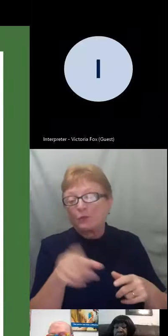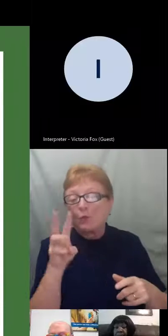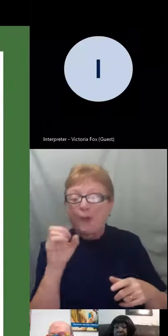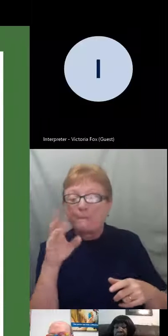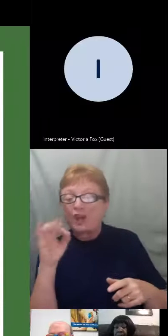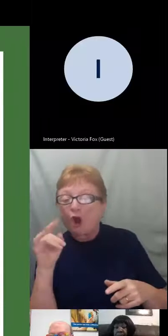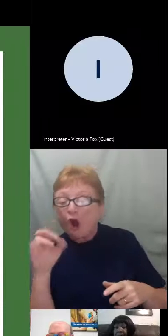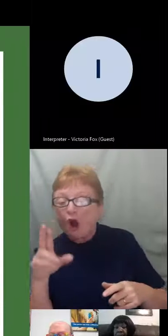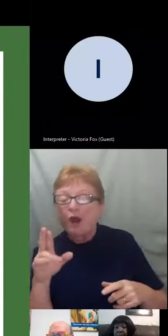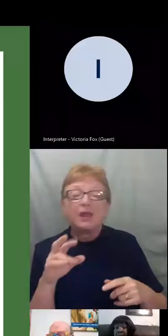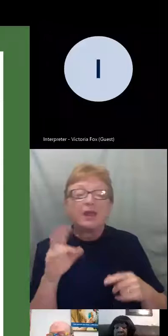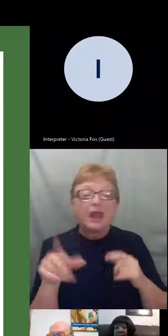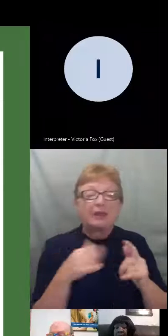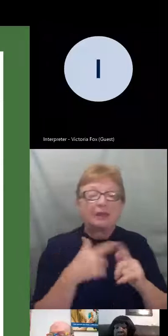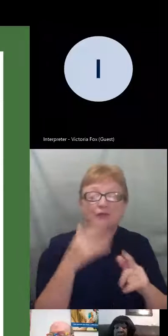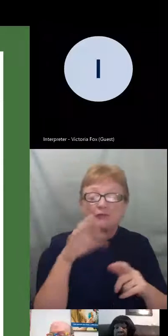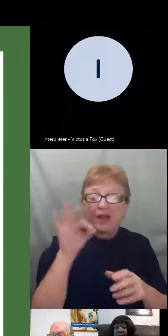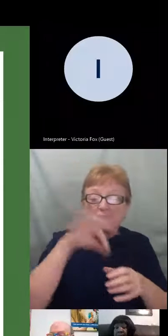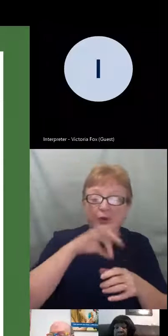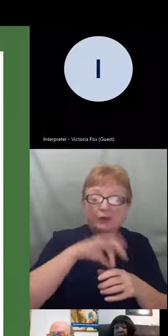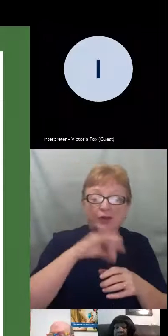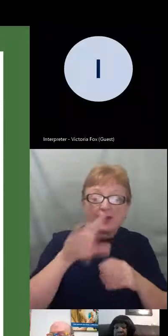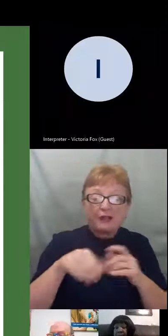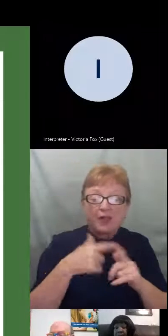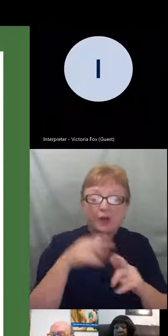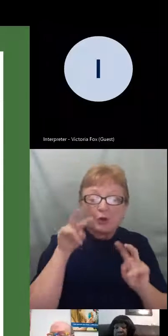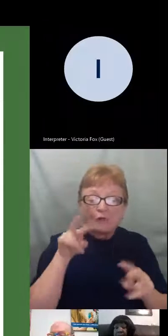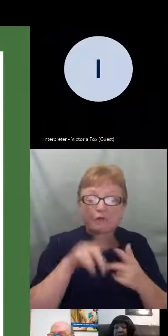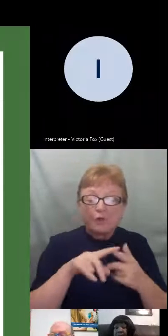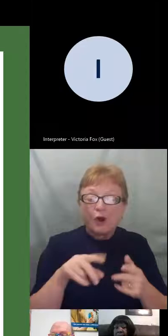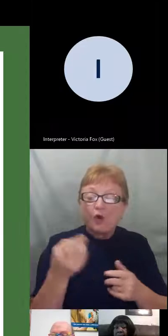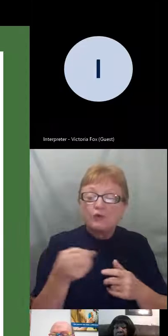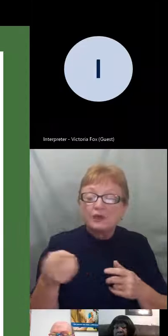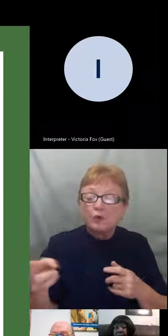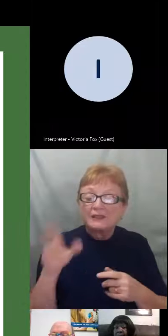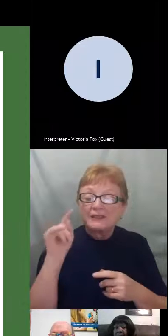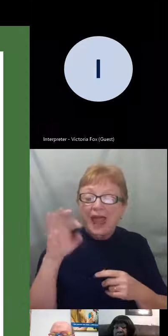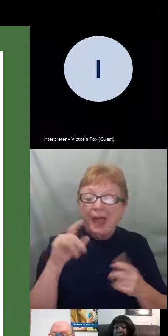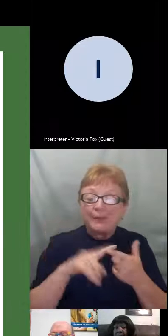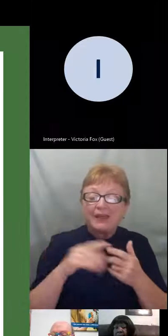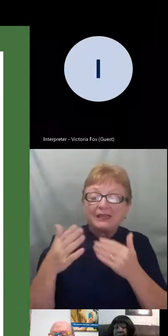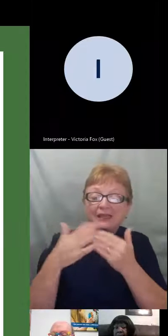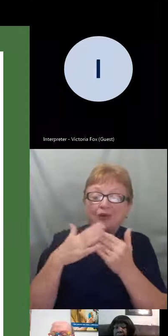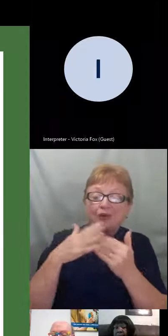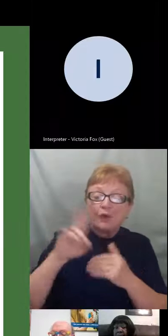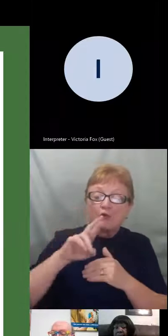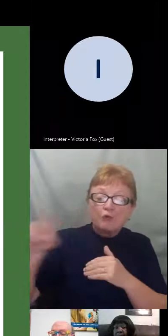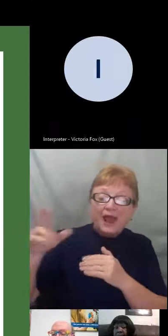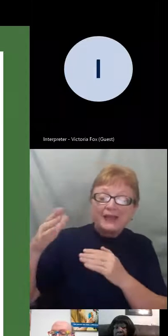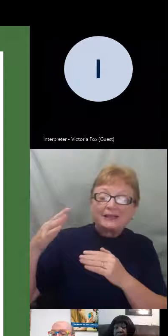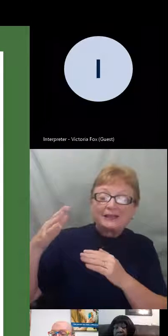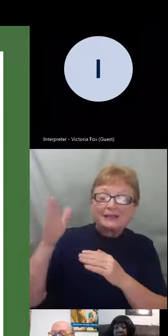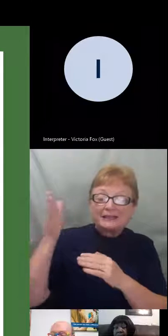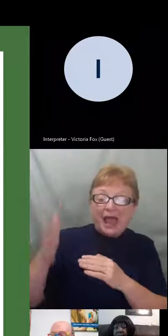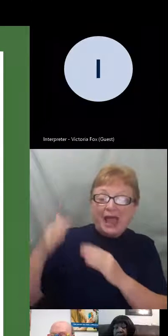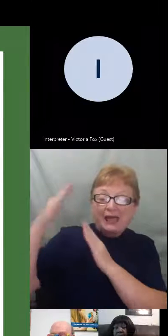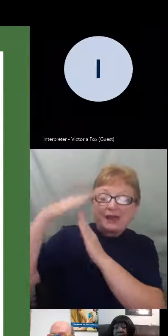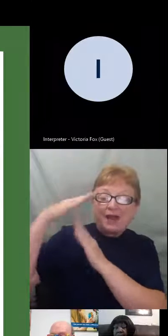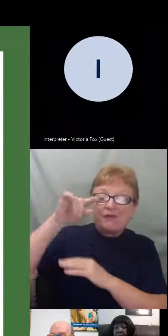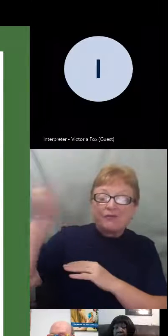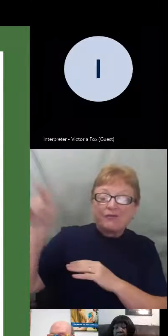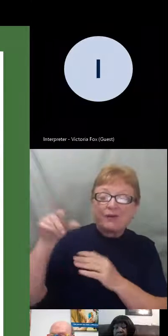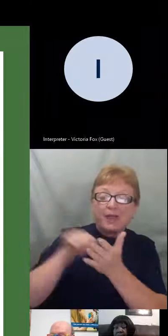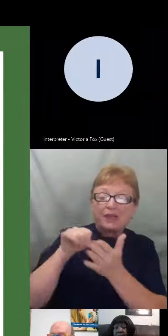To find the voting resources, mouse over resource tab near the top right of the page, then look for voting